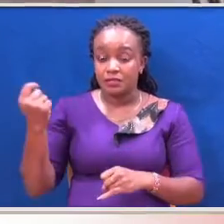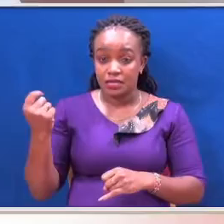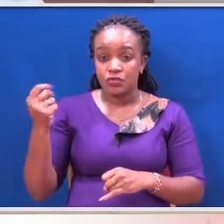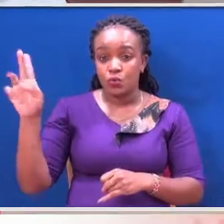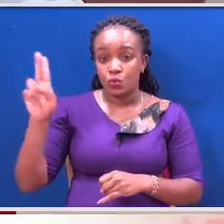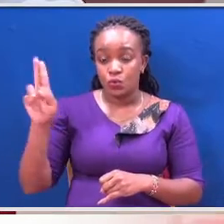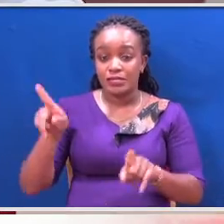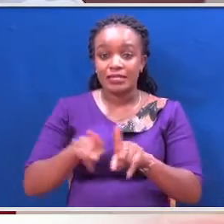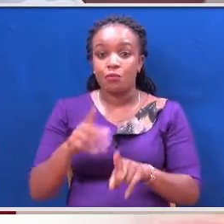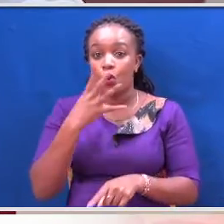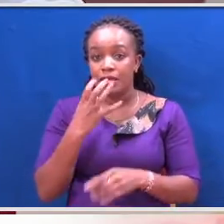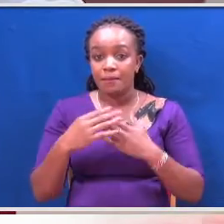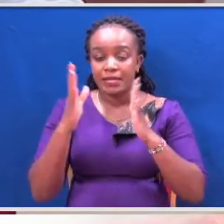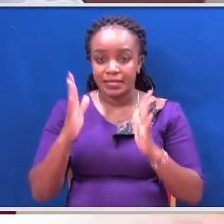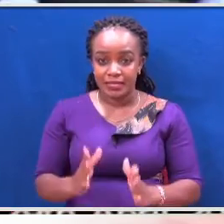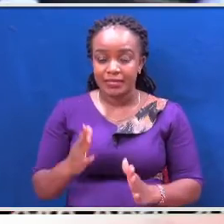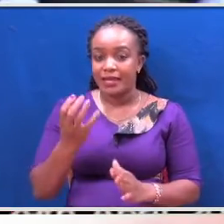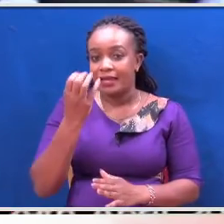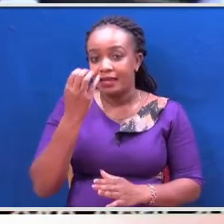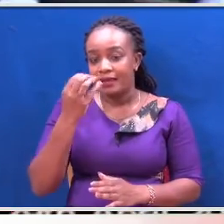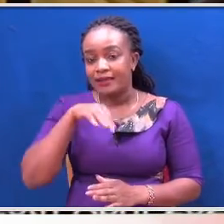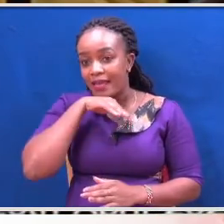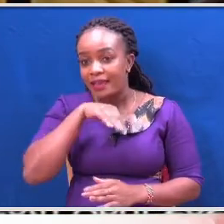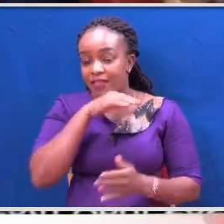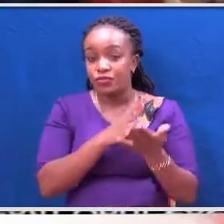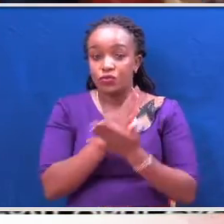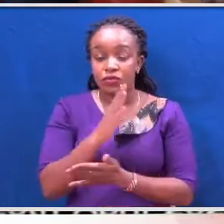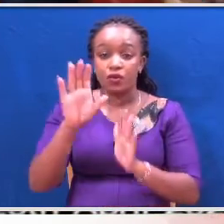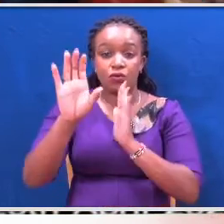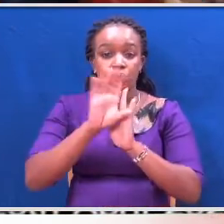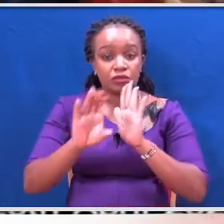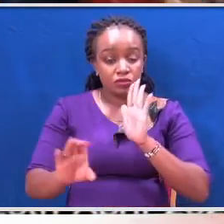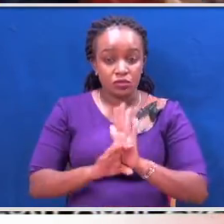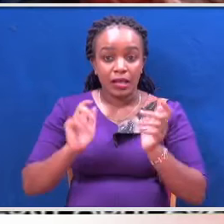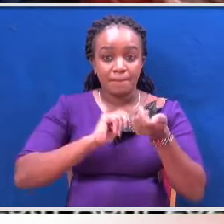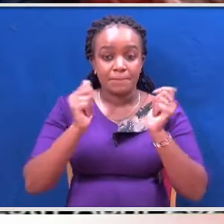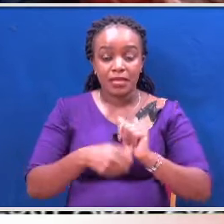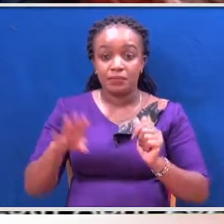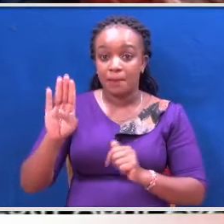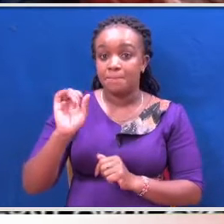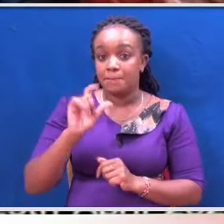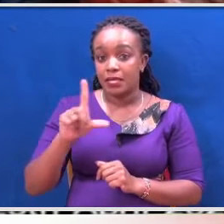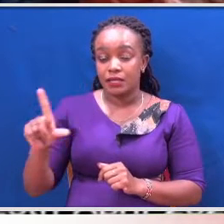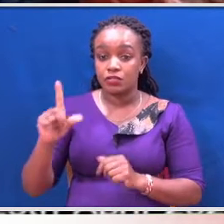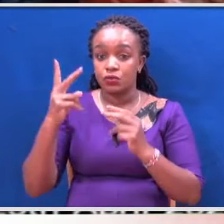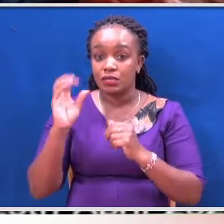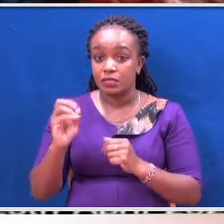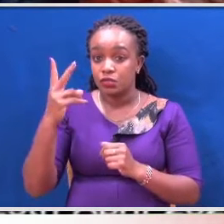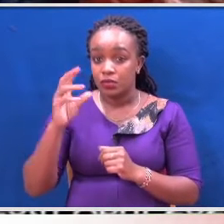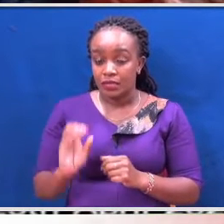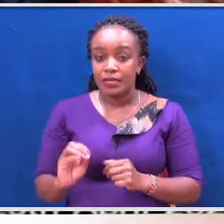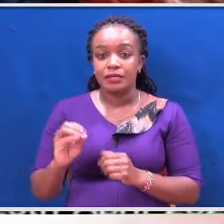Kenyatta and ODM leader Raila Odinga through the Constitutional Amendment Bill 2020, currently before Parliament